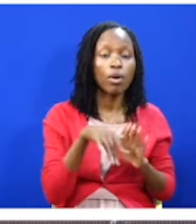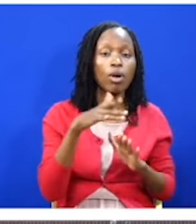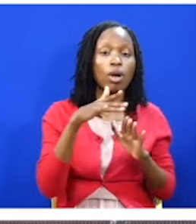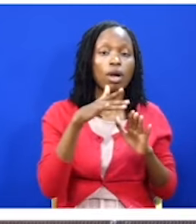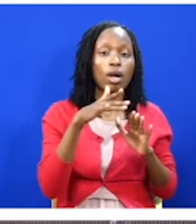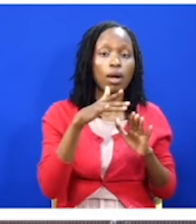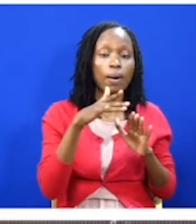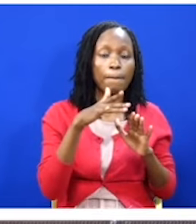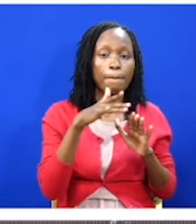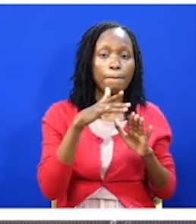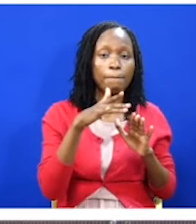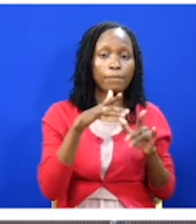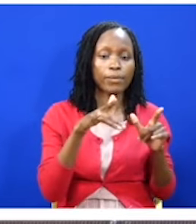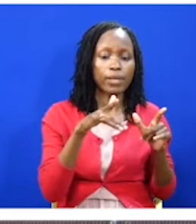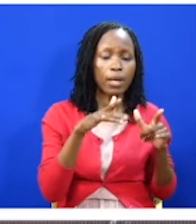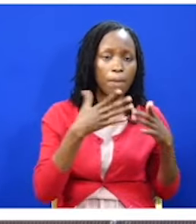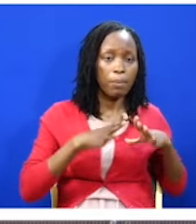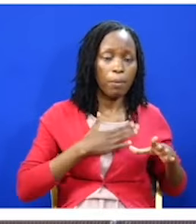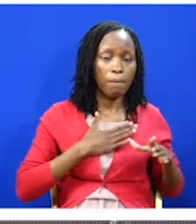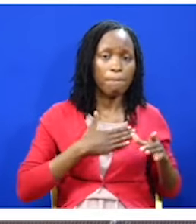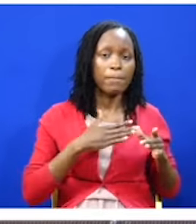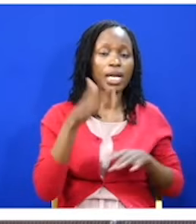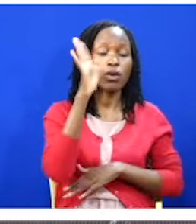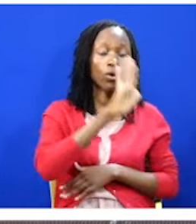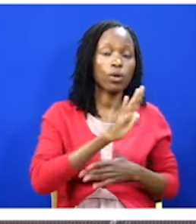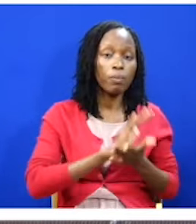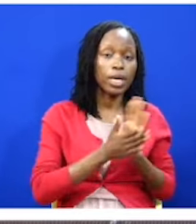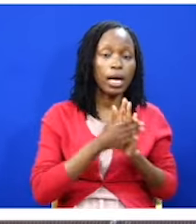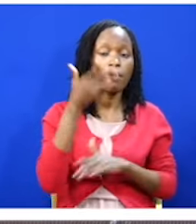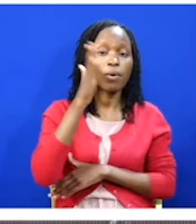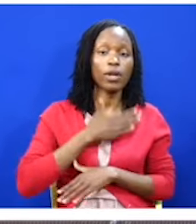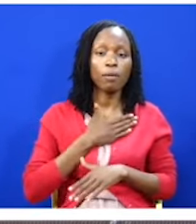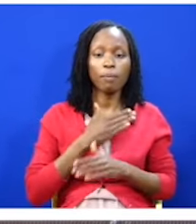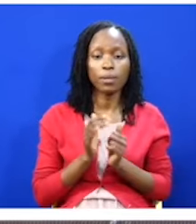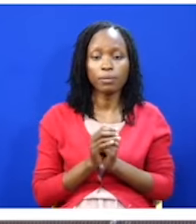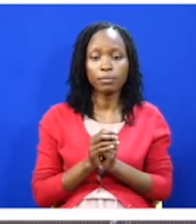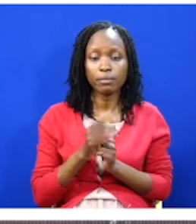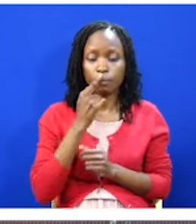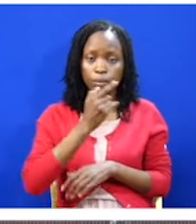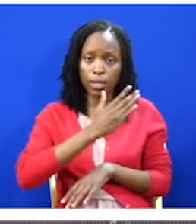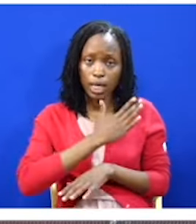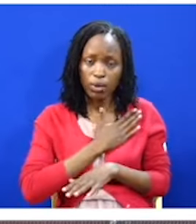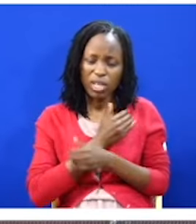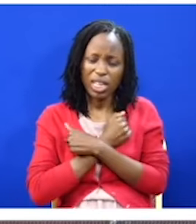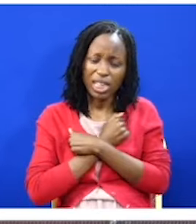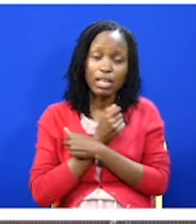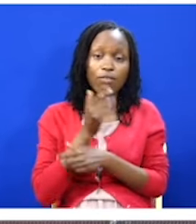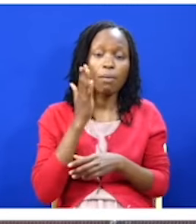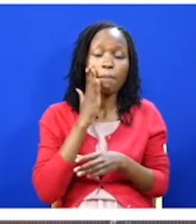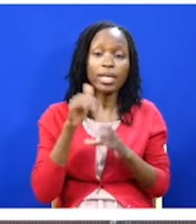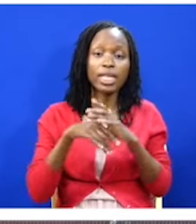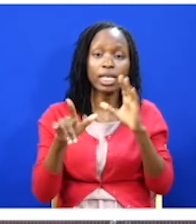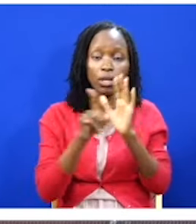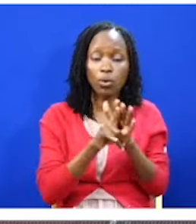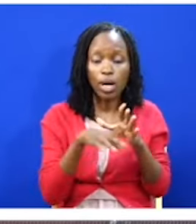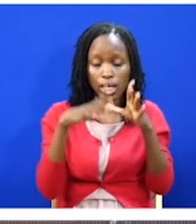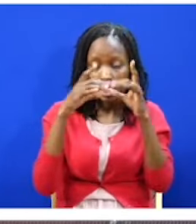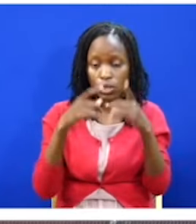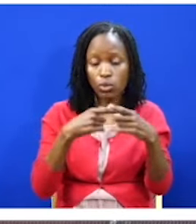God." Ruth loved Naomi, and she made an unselfish choice to go to this strange land of Bethlehem with